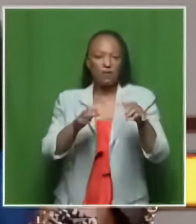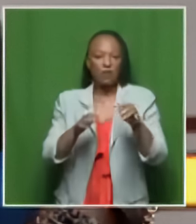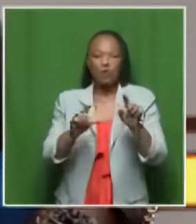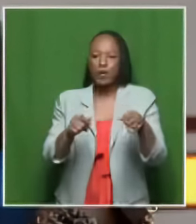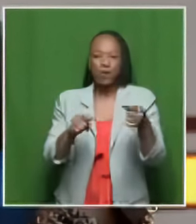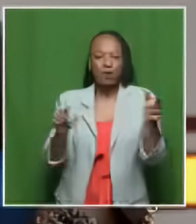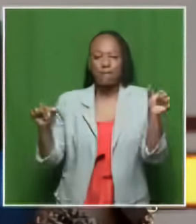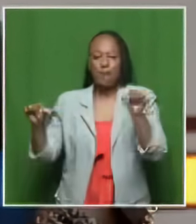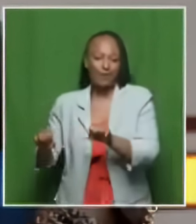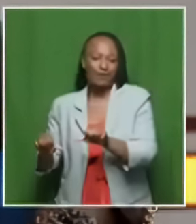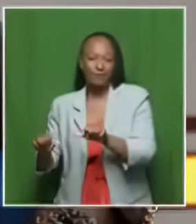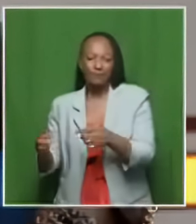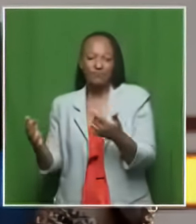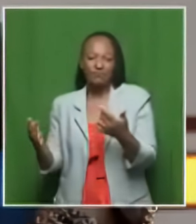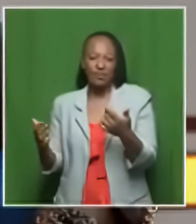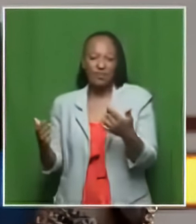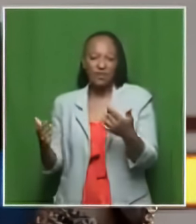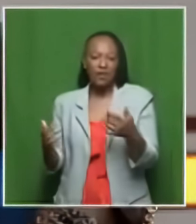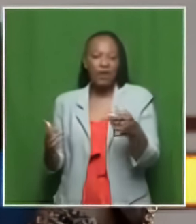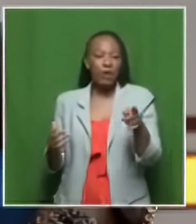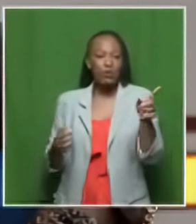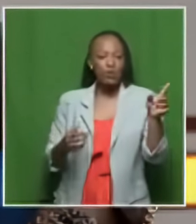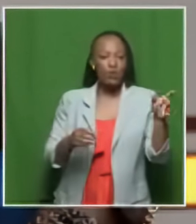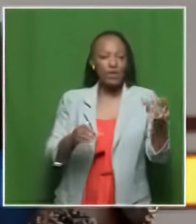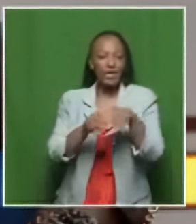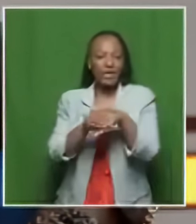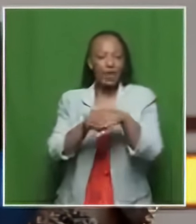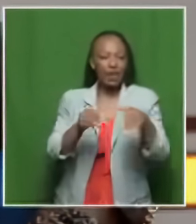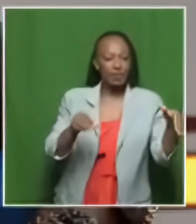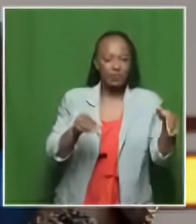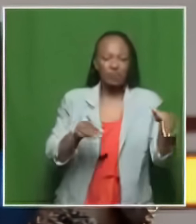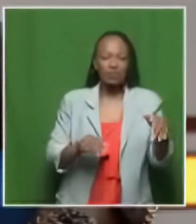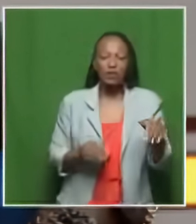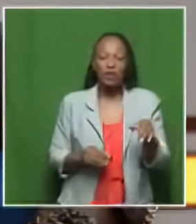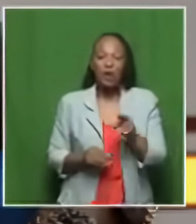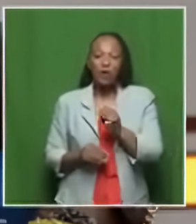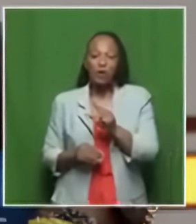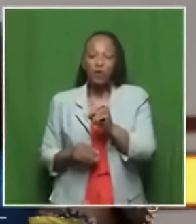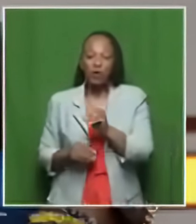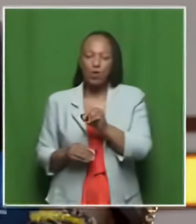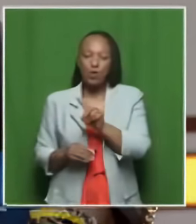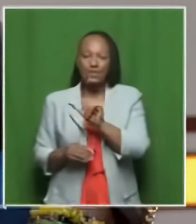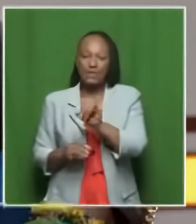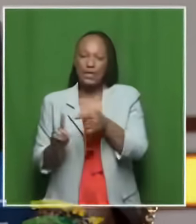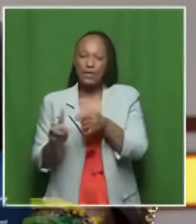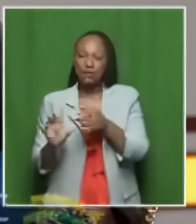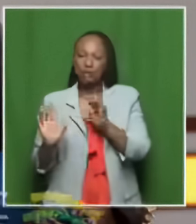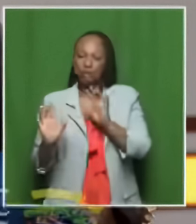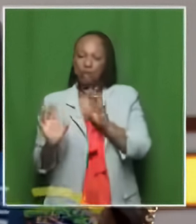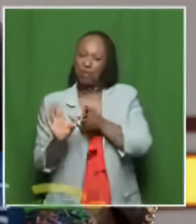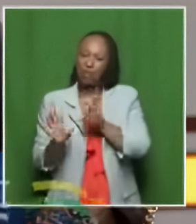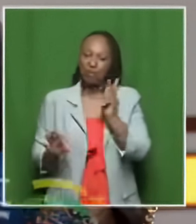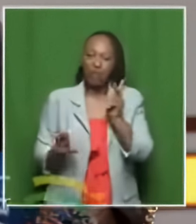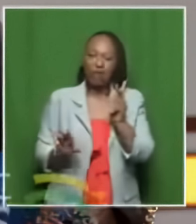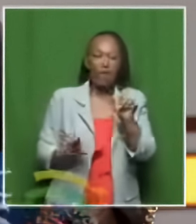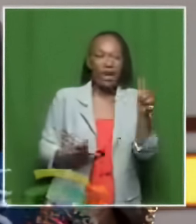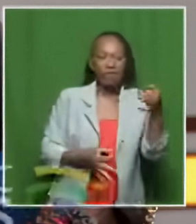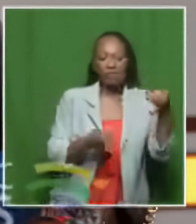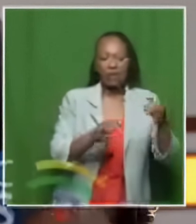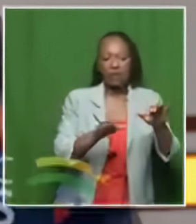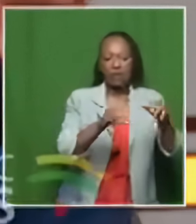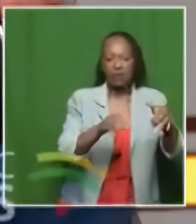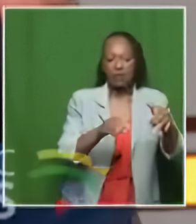not holding in where you do check in, check out. All right. But Mbuyiseni didn't check out and go into another